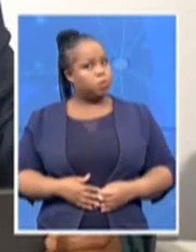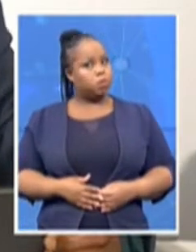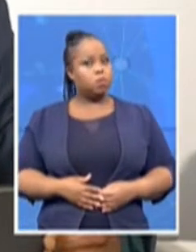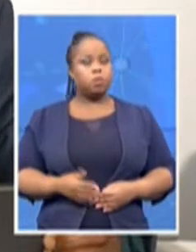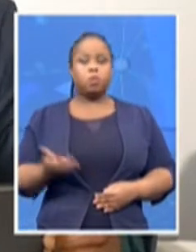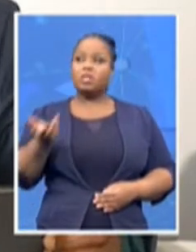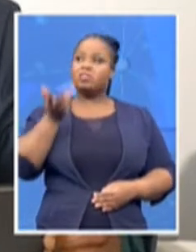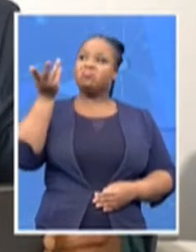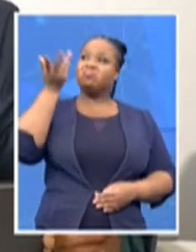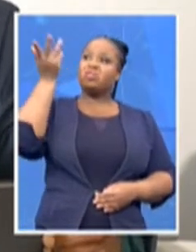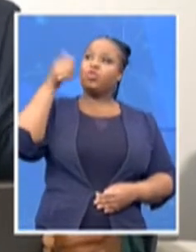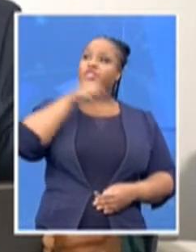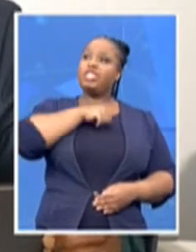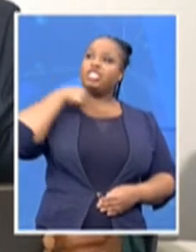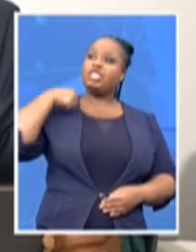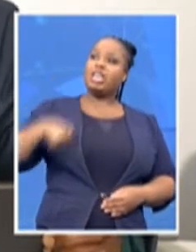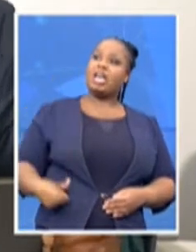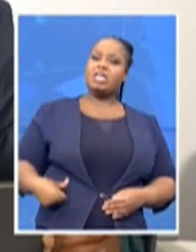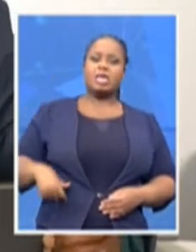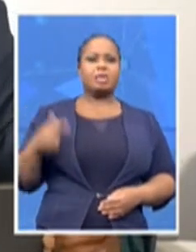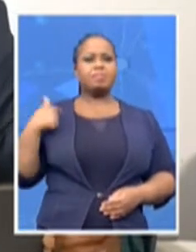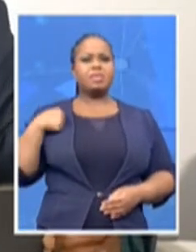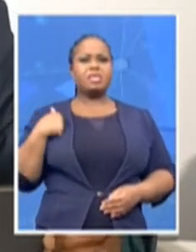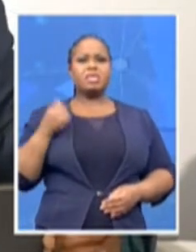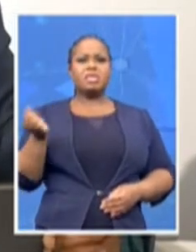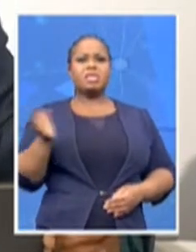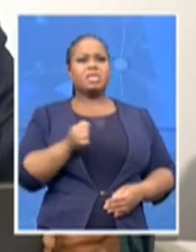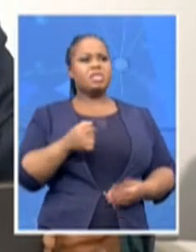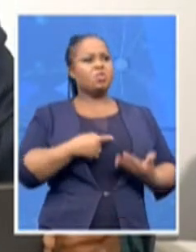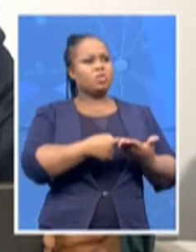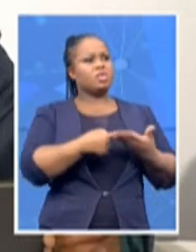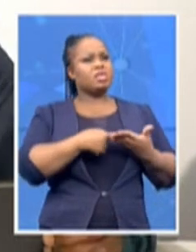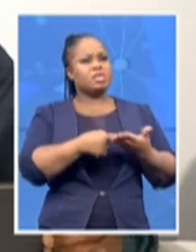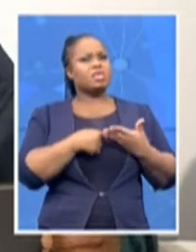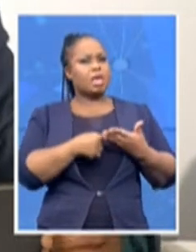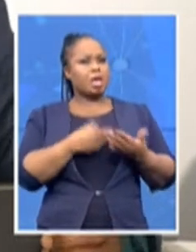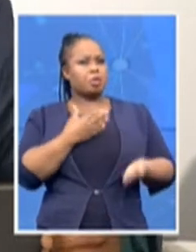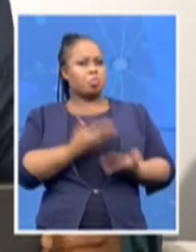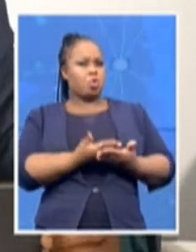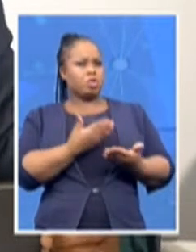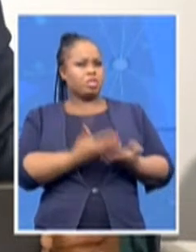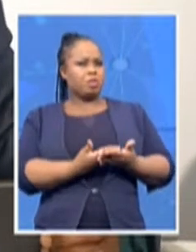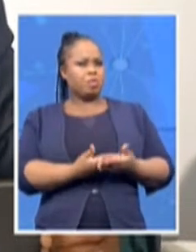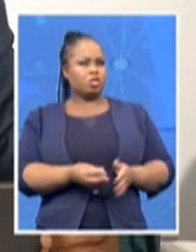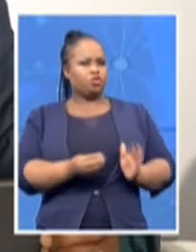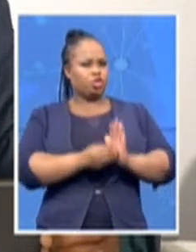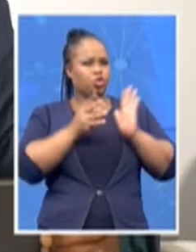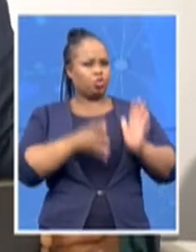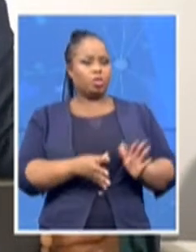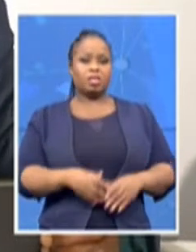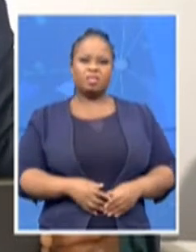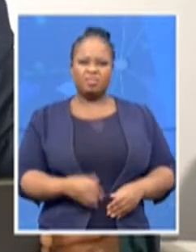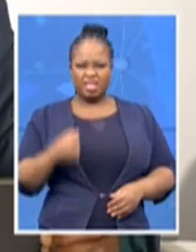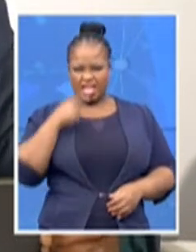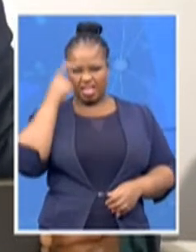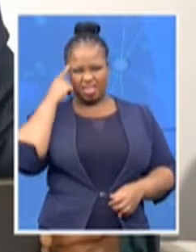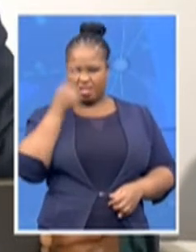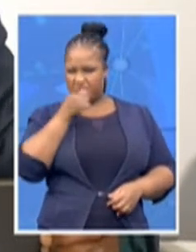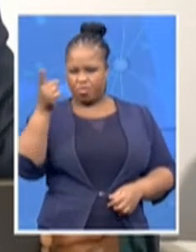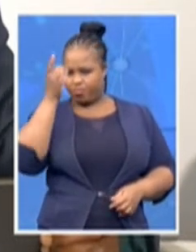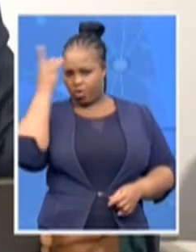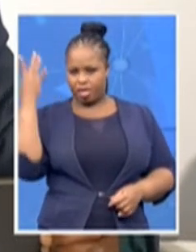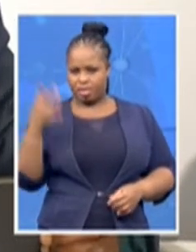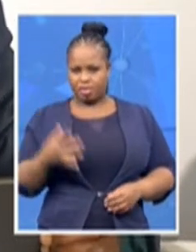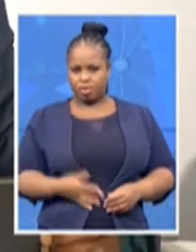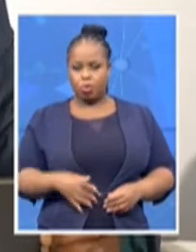here to come and discuss the possibility of the students, and many of you have forgotten, our students were in Wuhan,